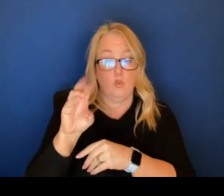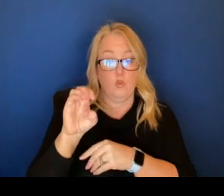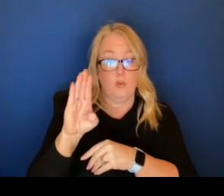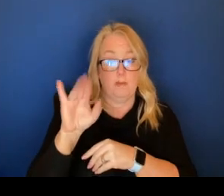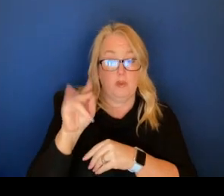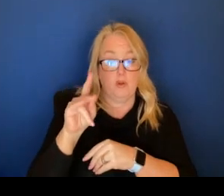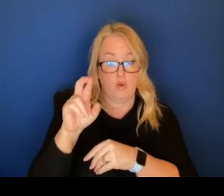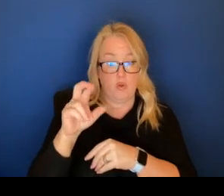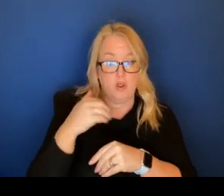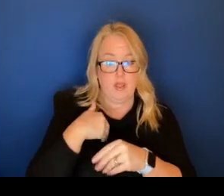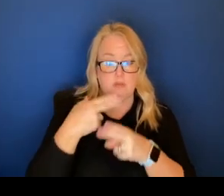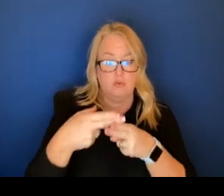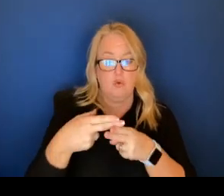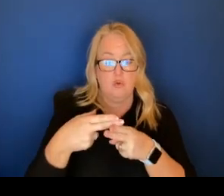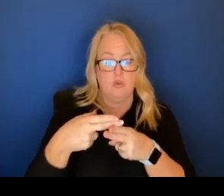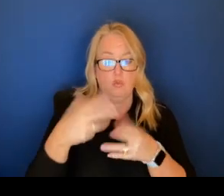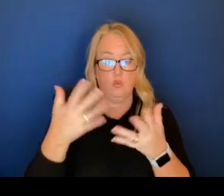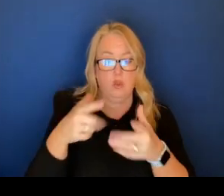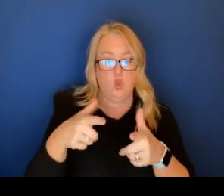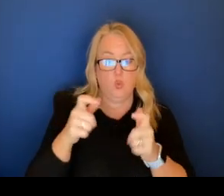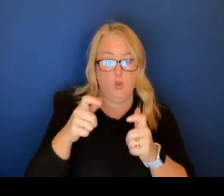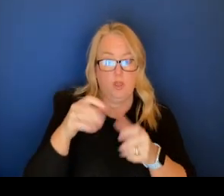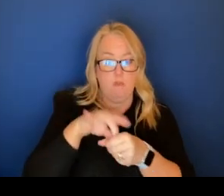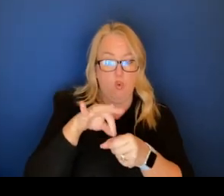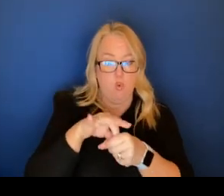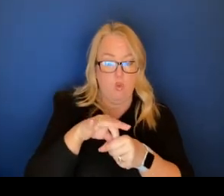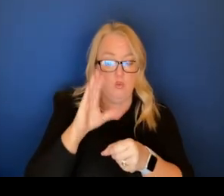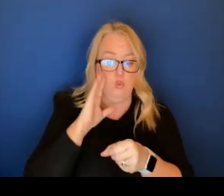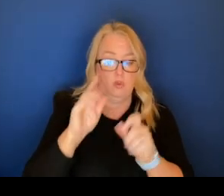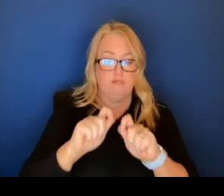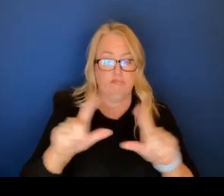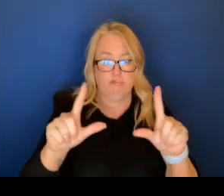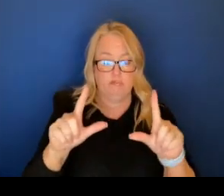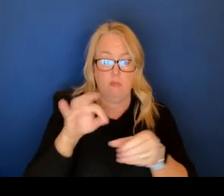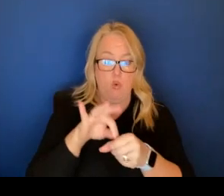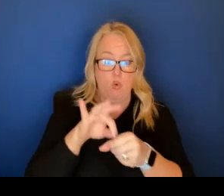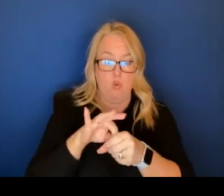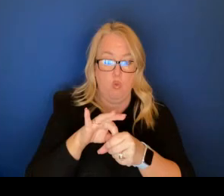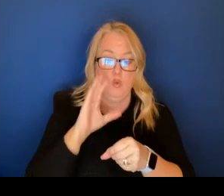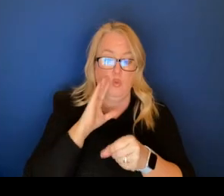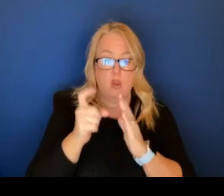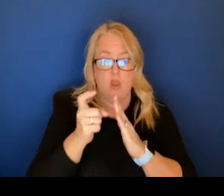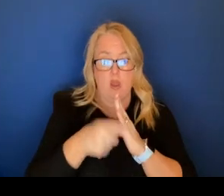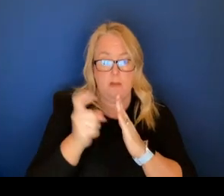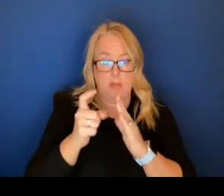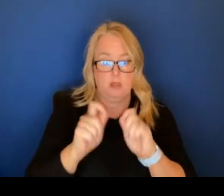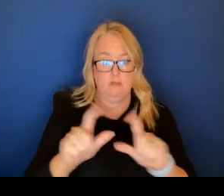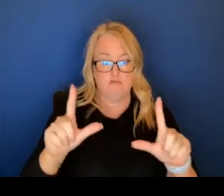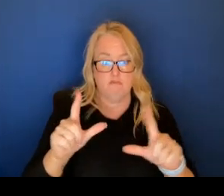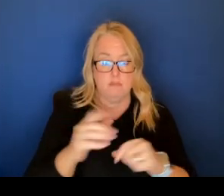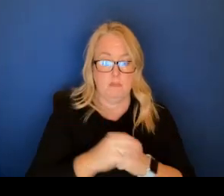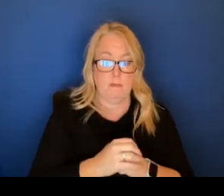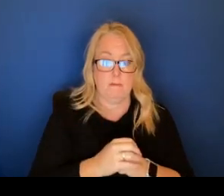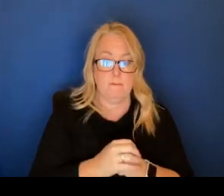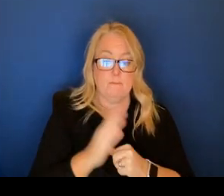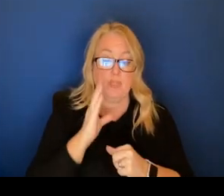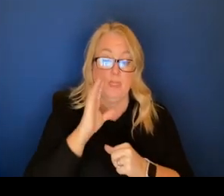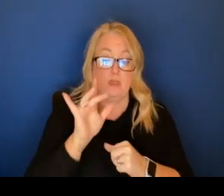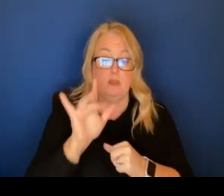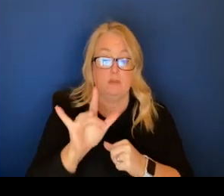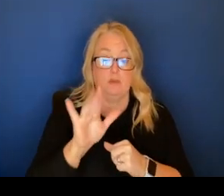these quick polls. When we launch the polls, they will automatically appear. To select